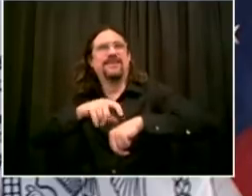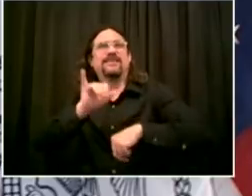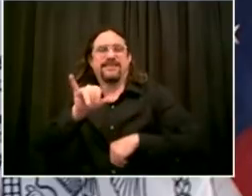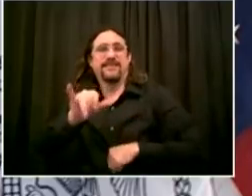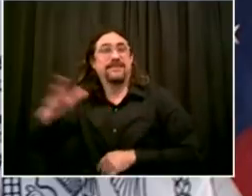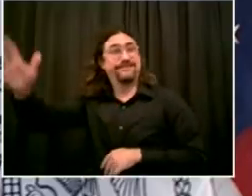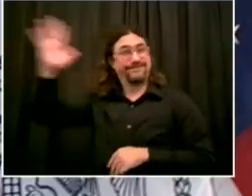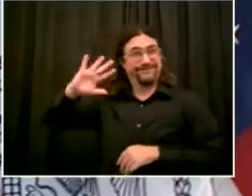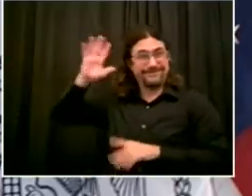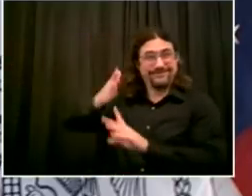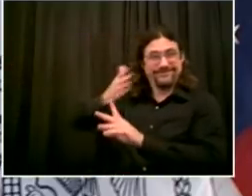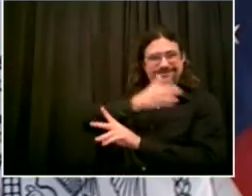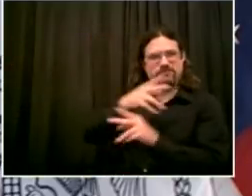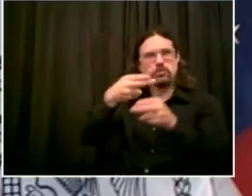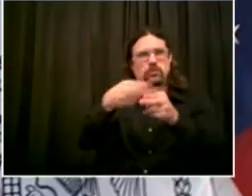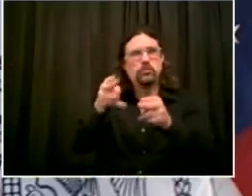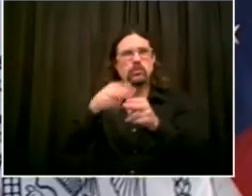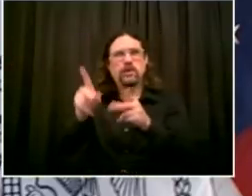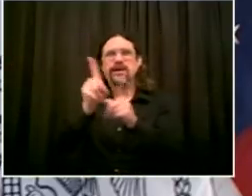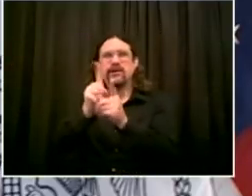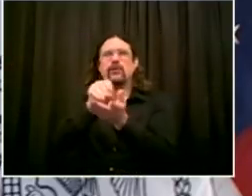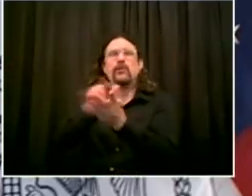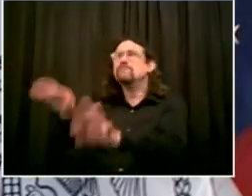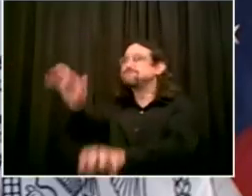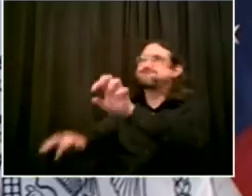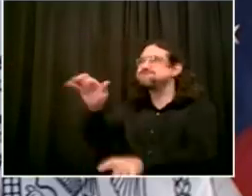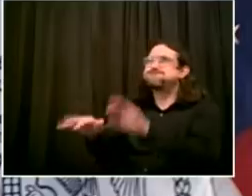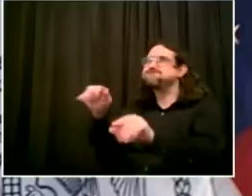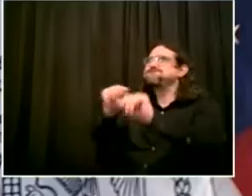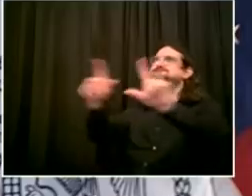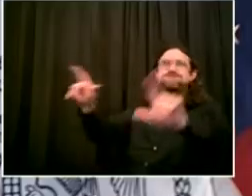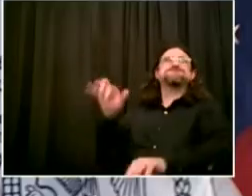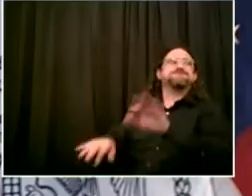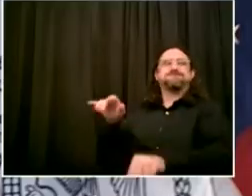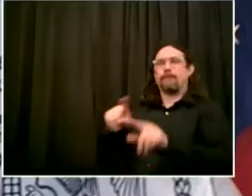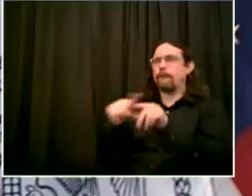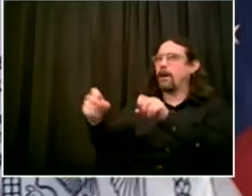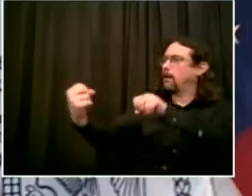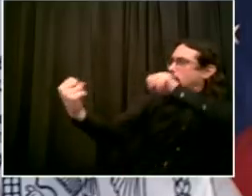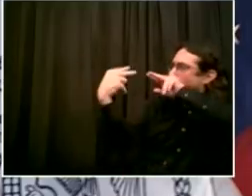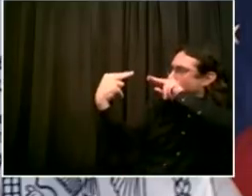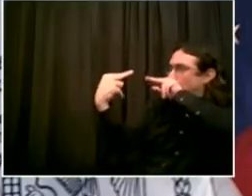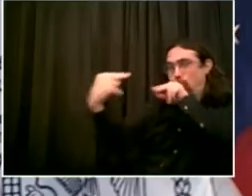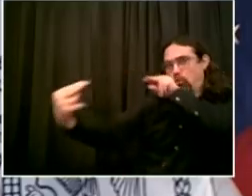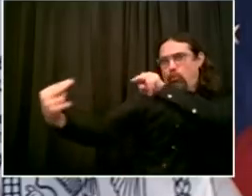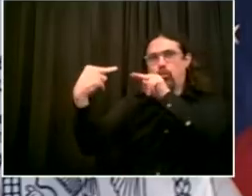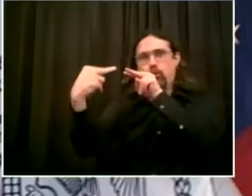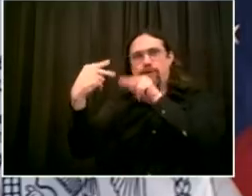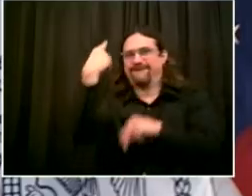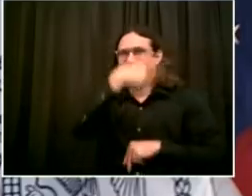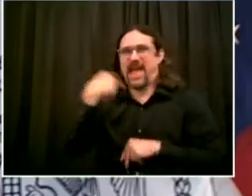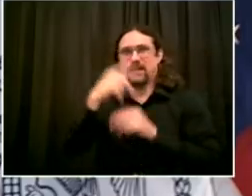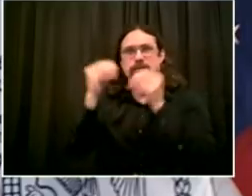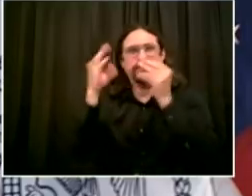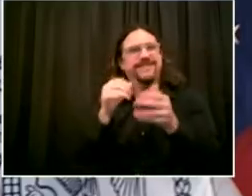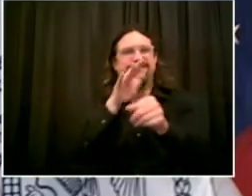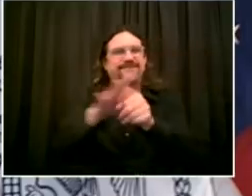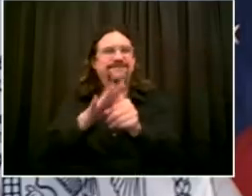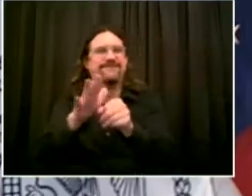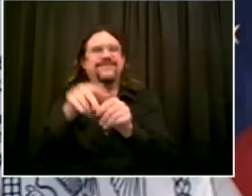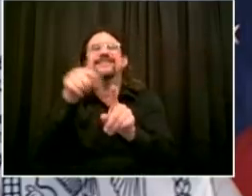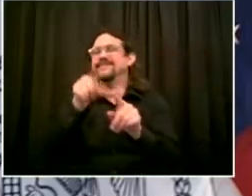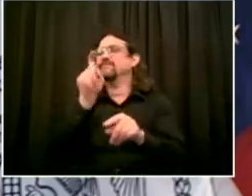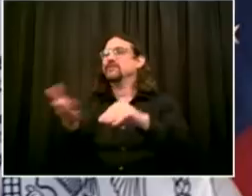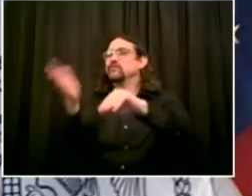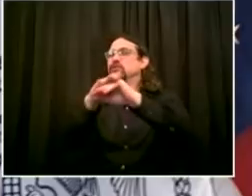the kind of support they need, that helps. So, you always want to maximize that, but it will never be as good as in person. That's